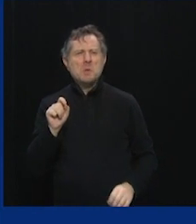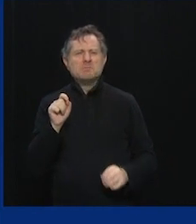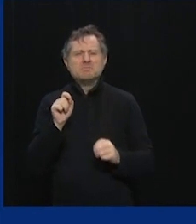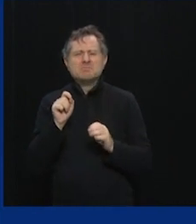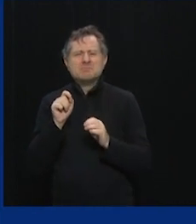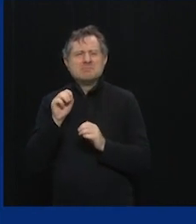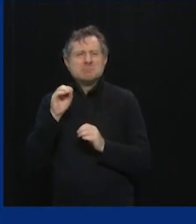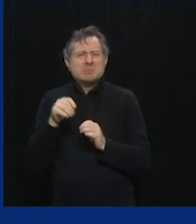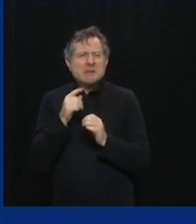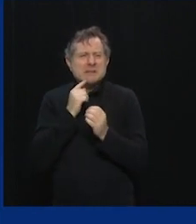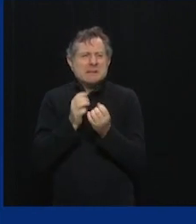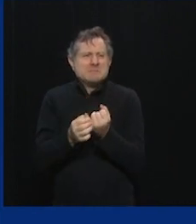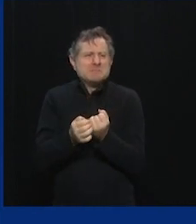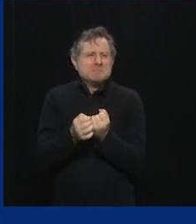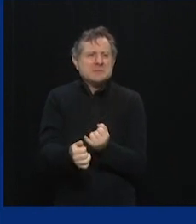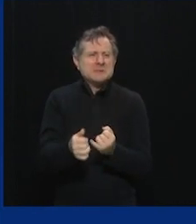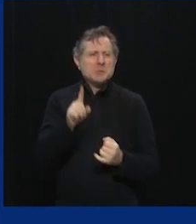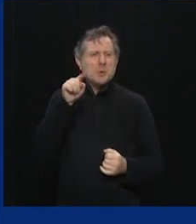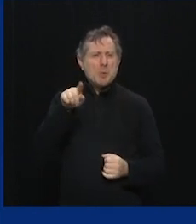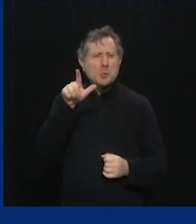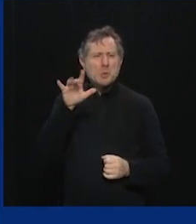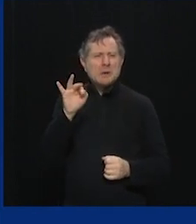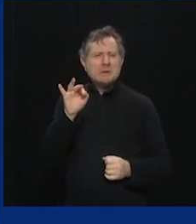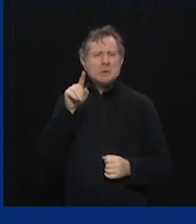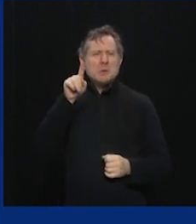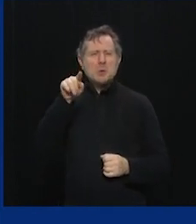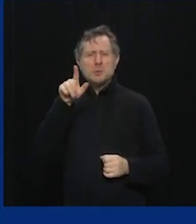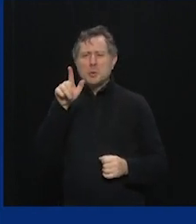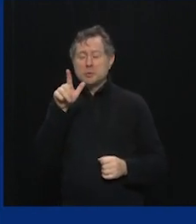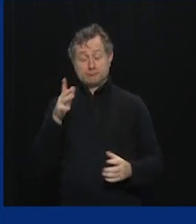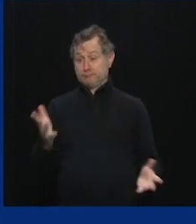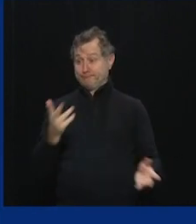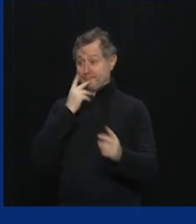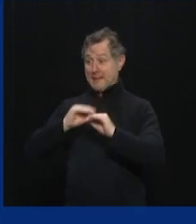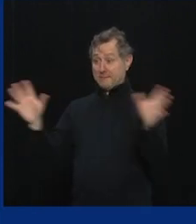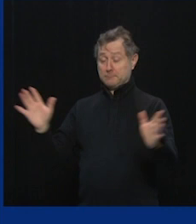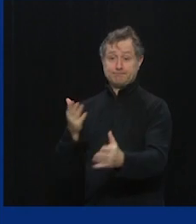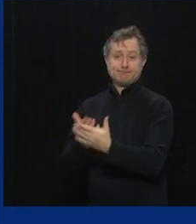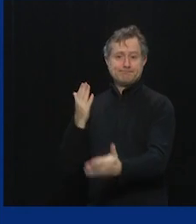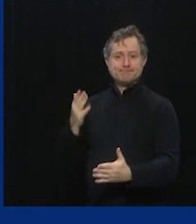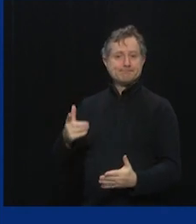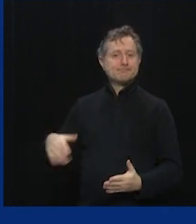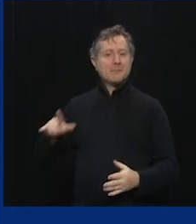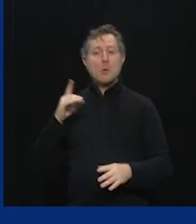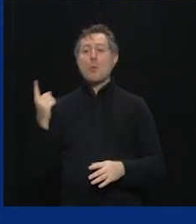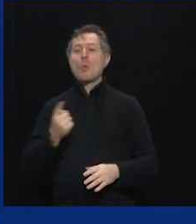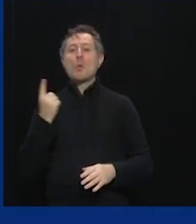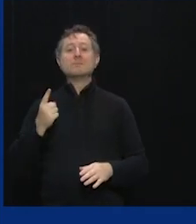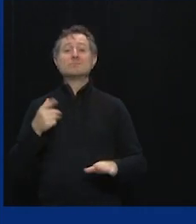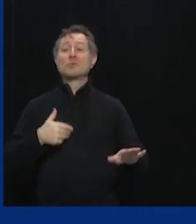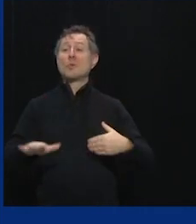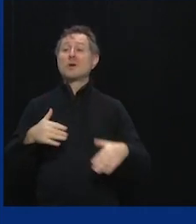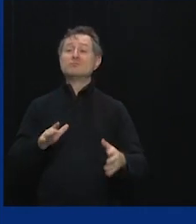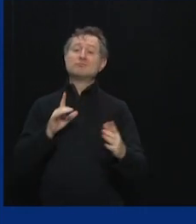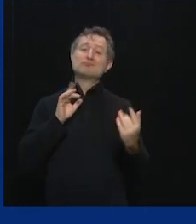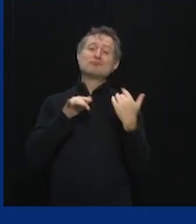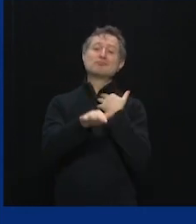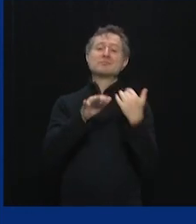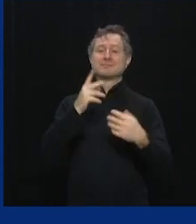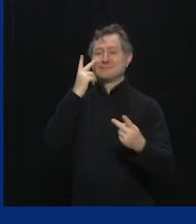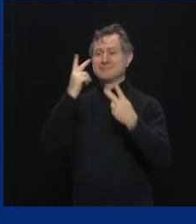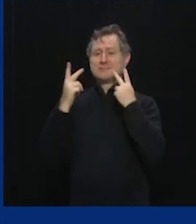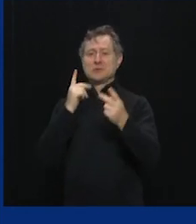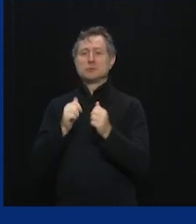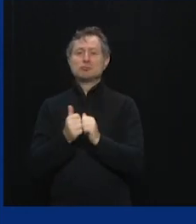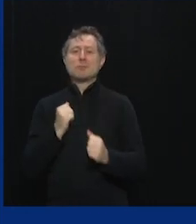1.2%. It's evidenced. I say this all the time as I'm walking the streets or heading to a sports bar to watch a Bills game.